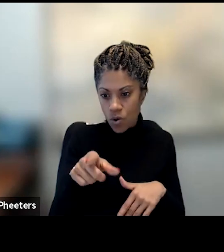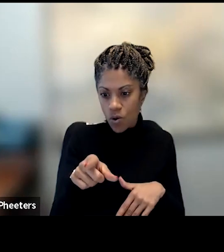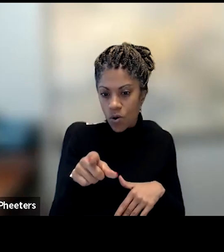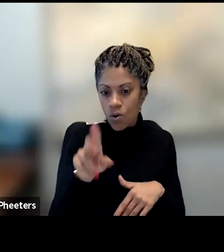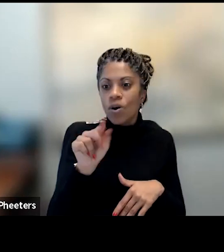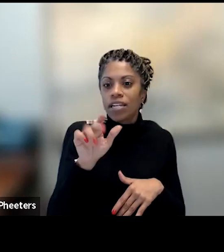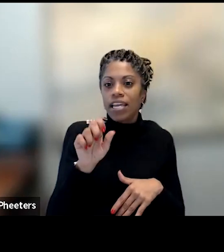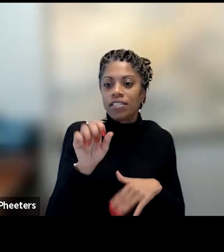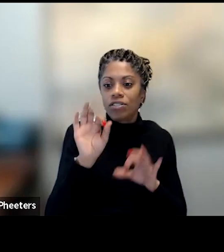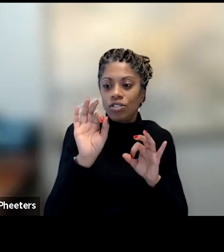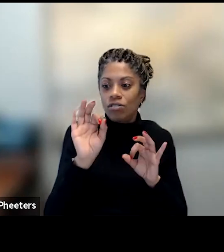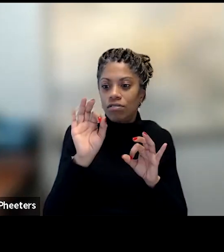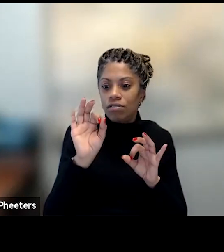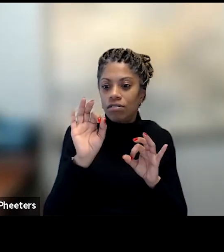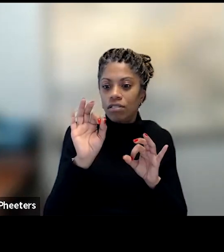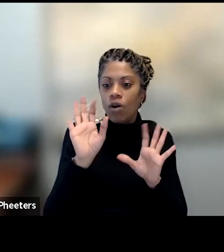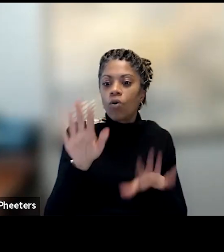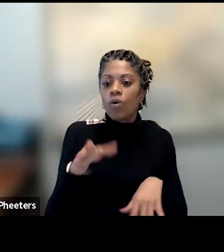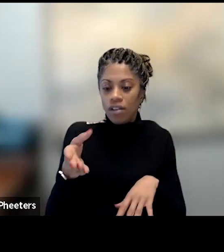there at the 1212 mark. The